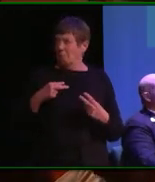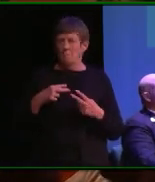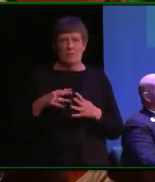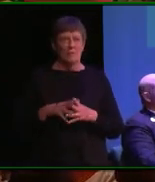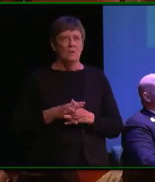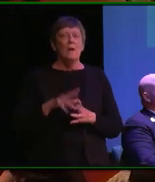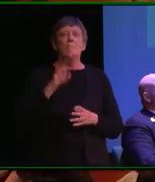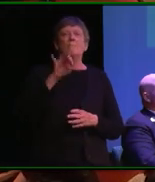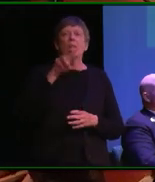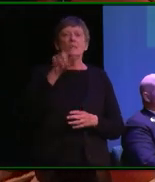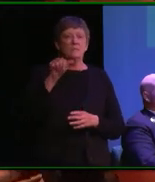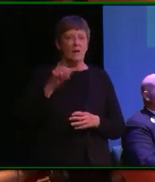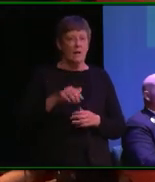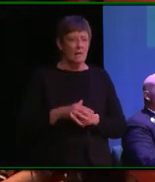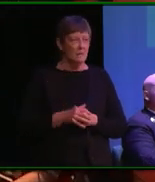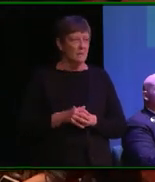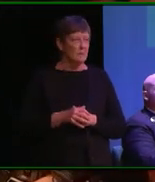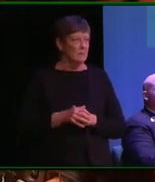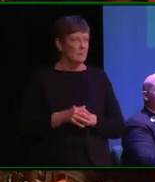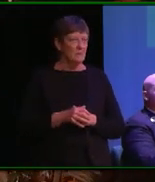Melissa Forts,